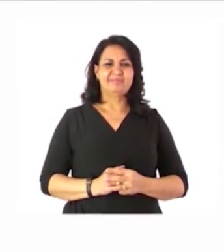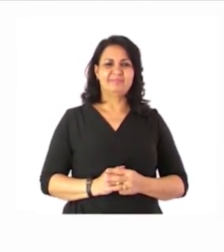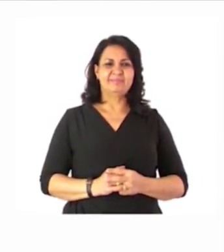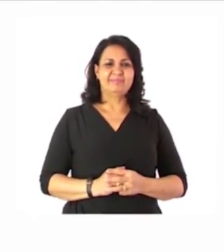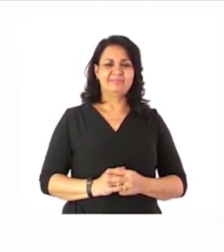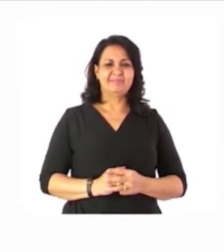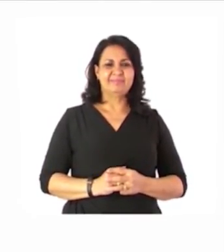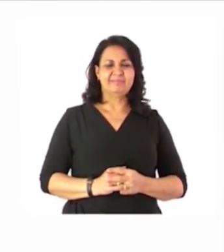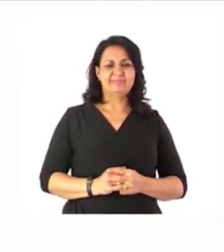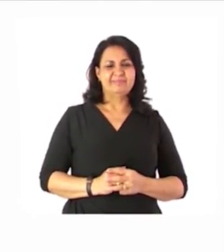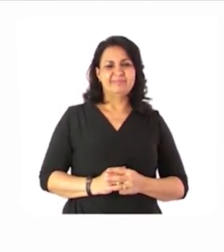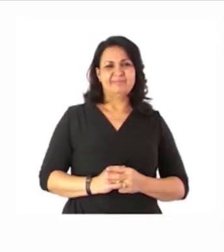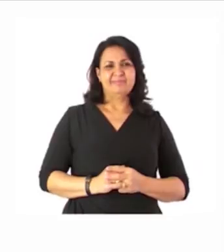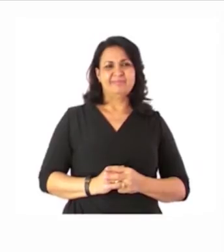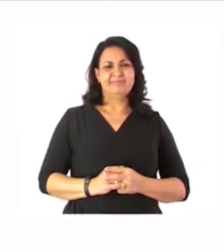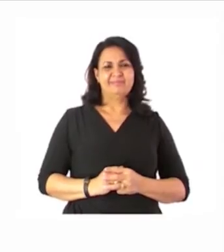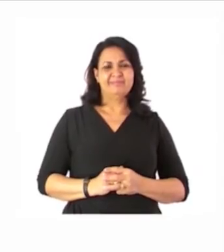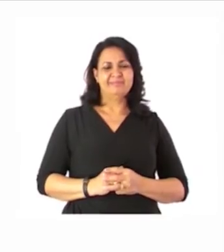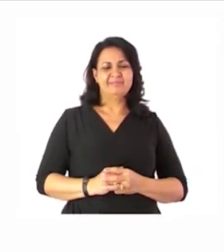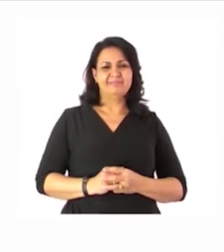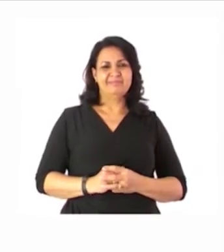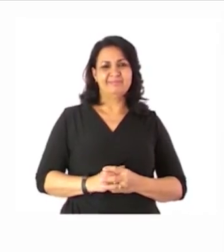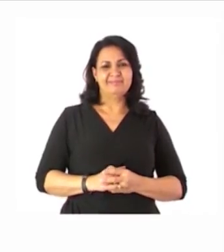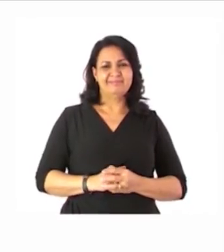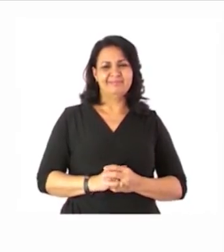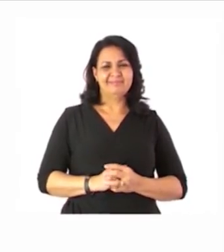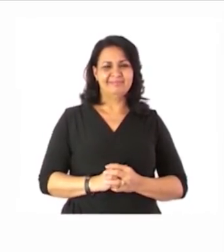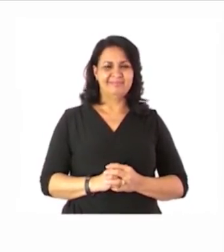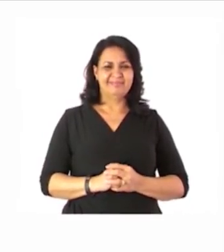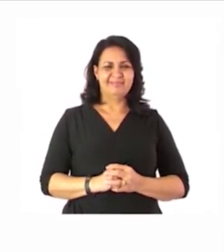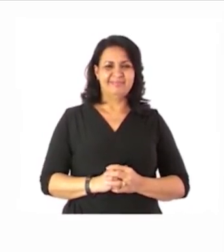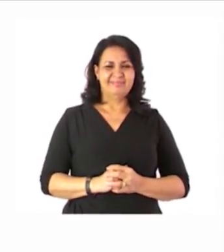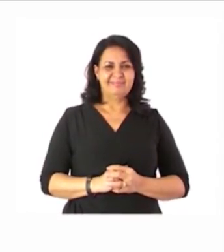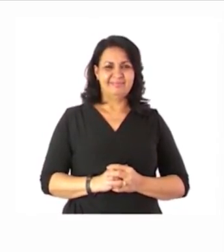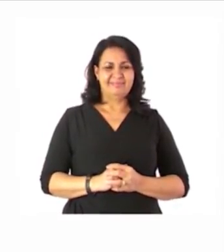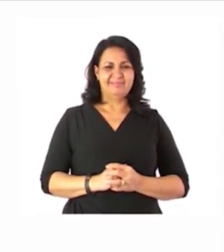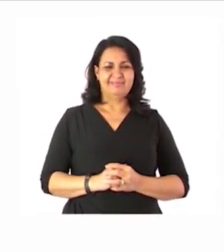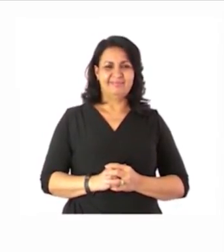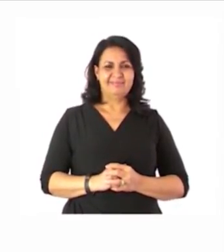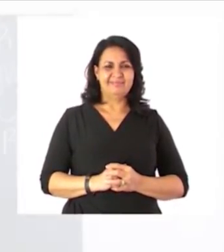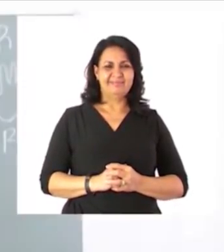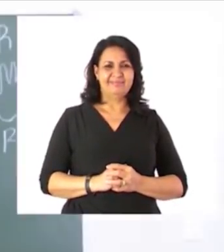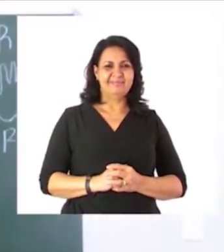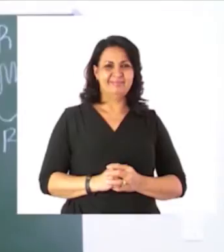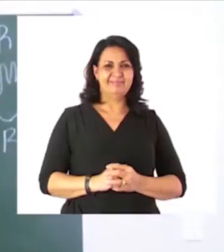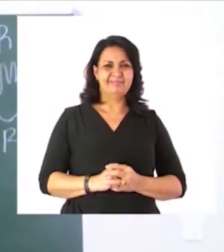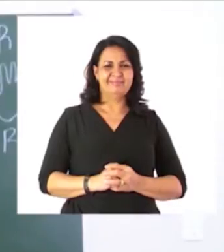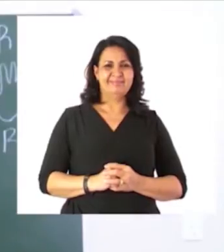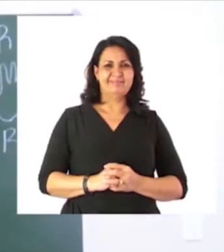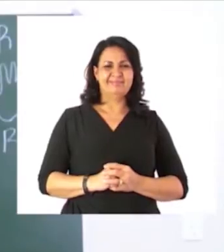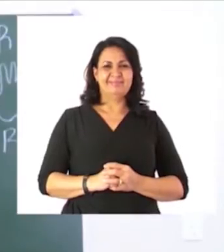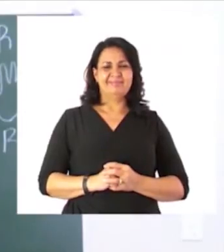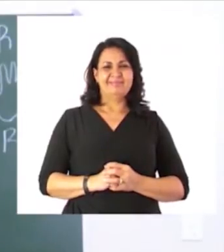until you are done till you get to the end i